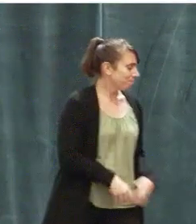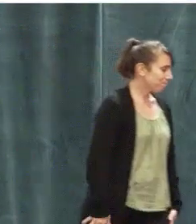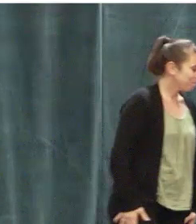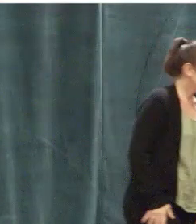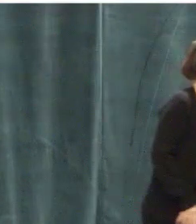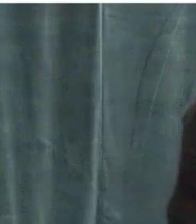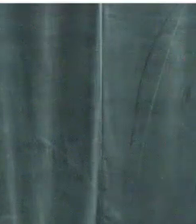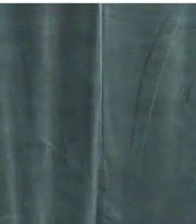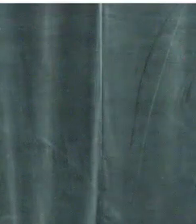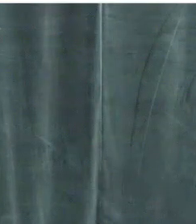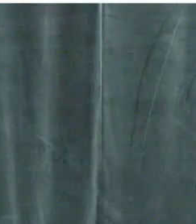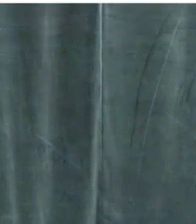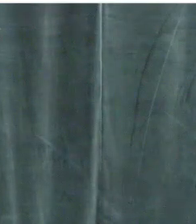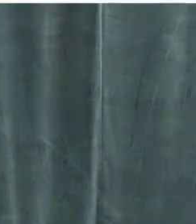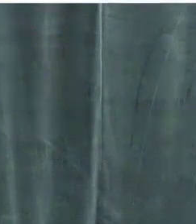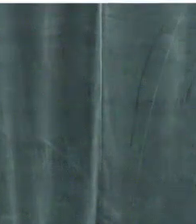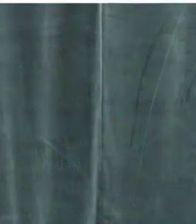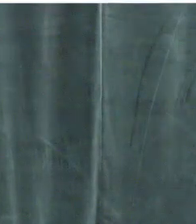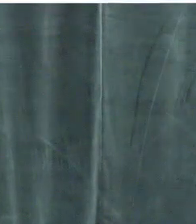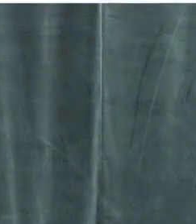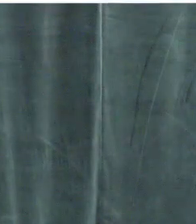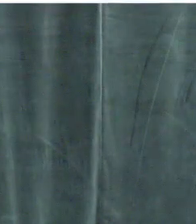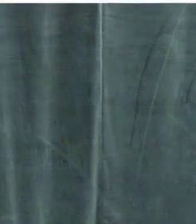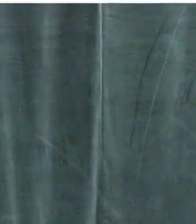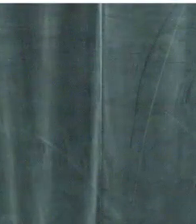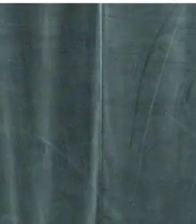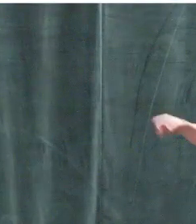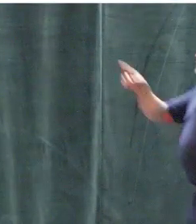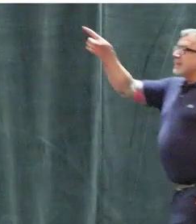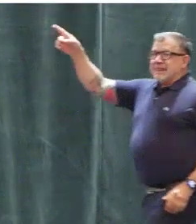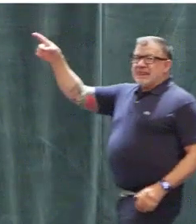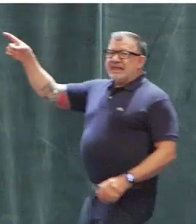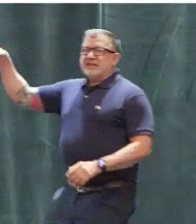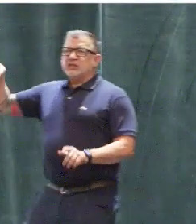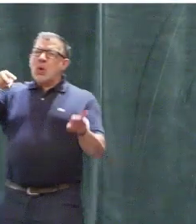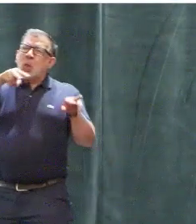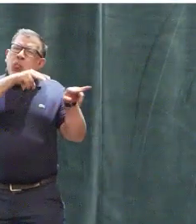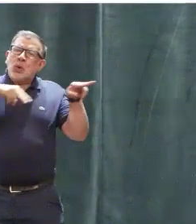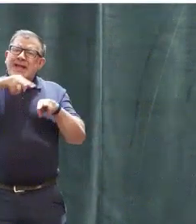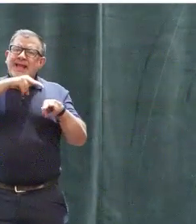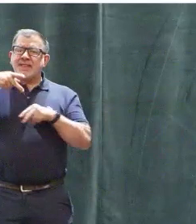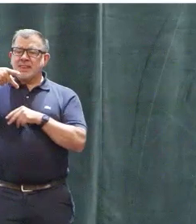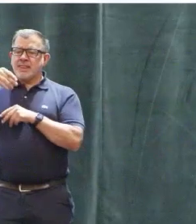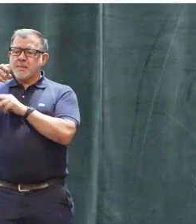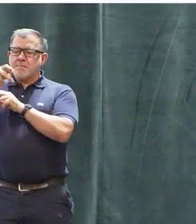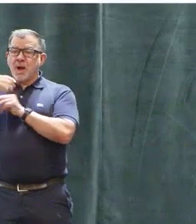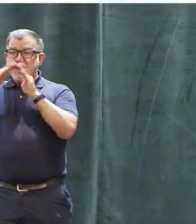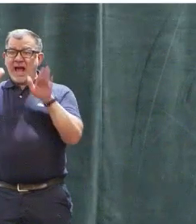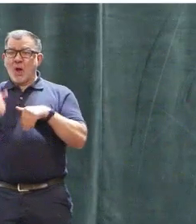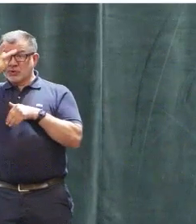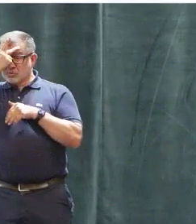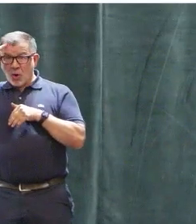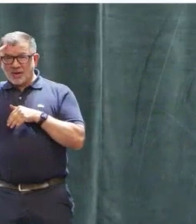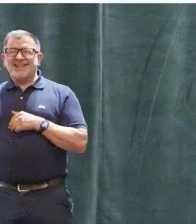And this is looking back at the Pump House Park. And these are two of the options that we had discussed in